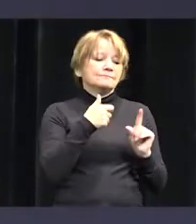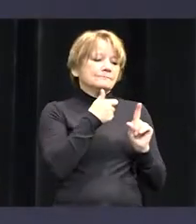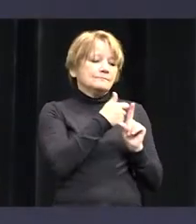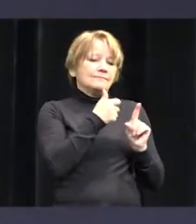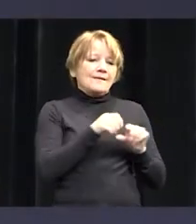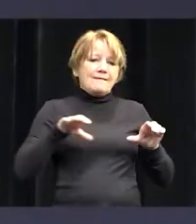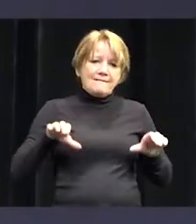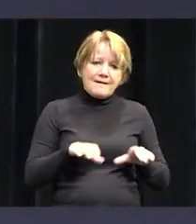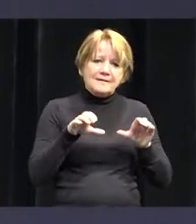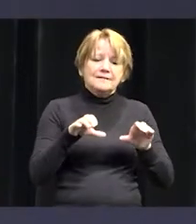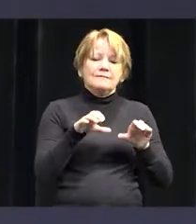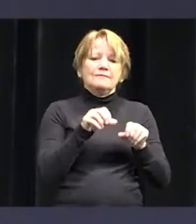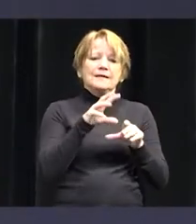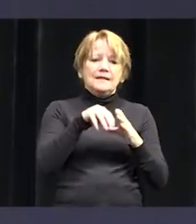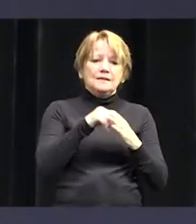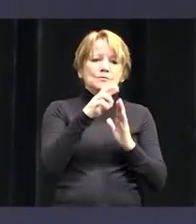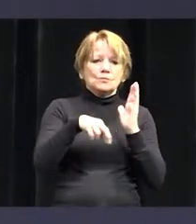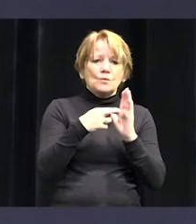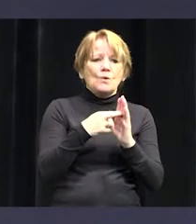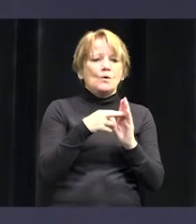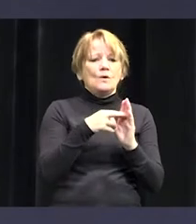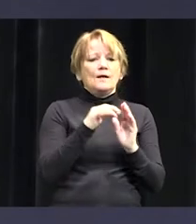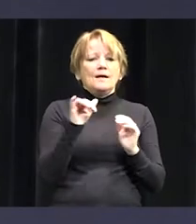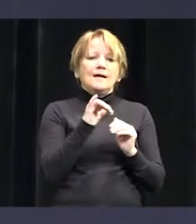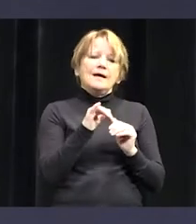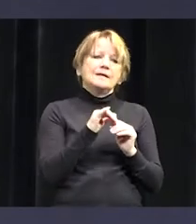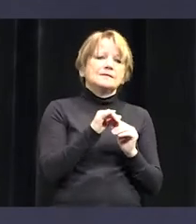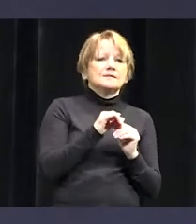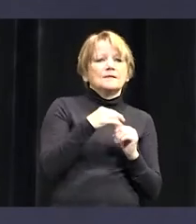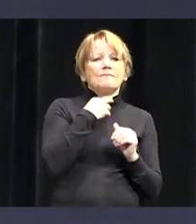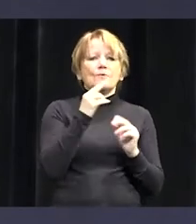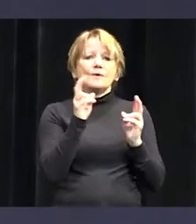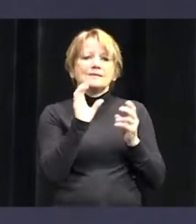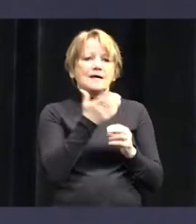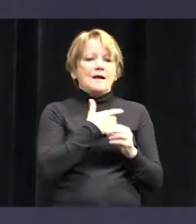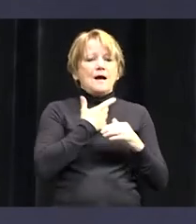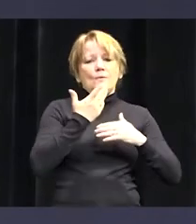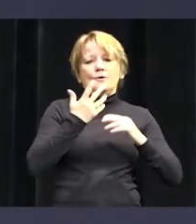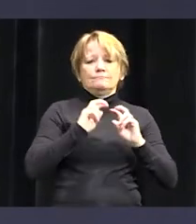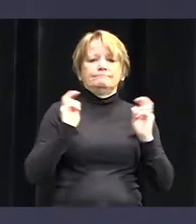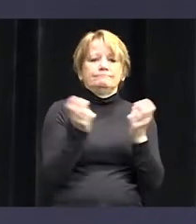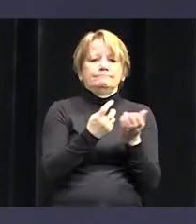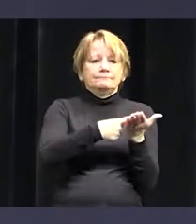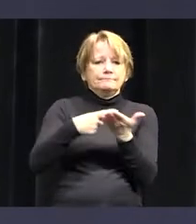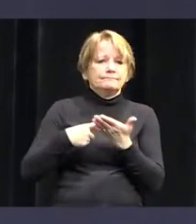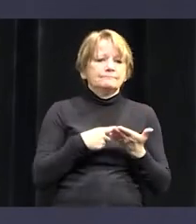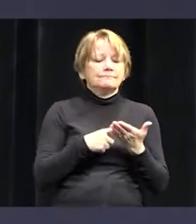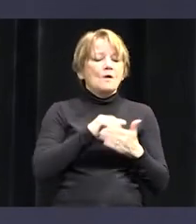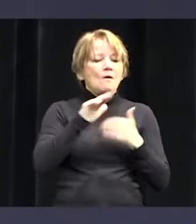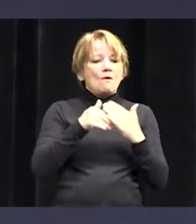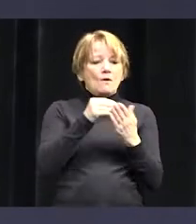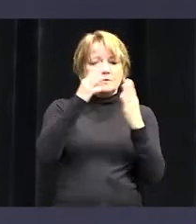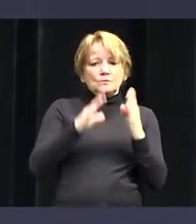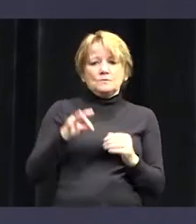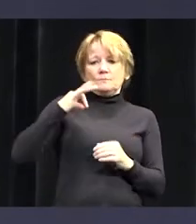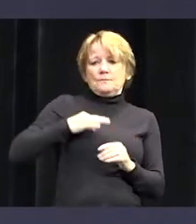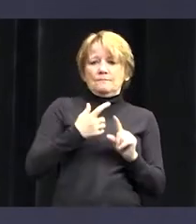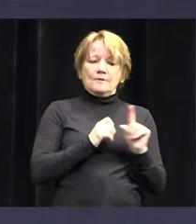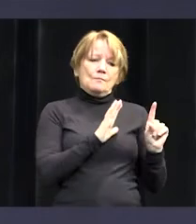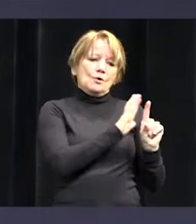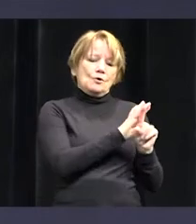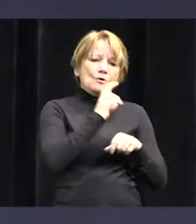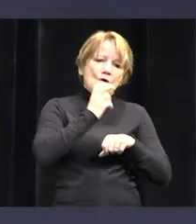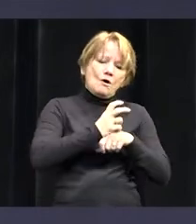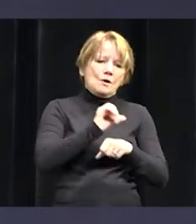she was active and diligent in this role as the student voice at our table and all students benefited from her hard